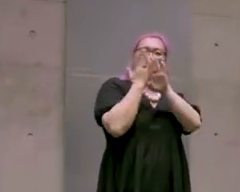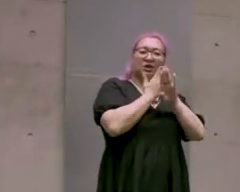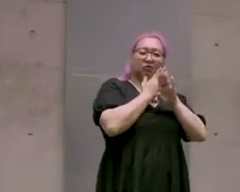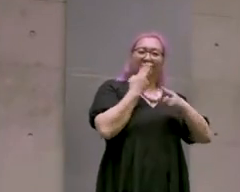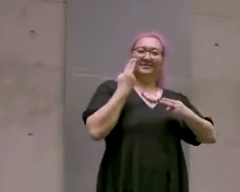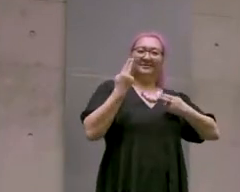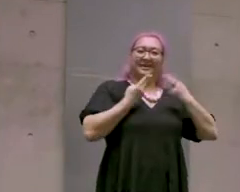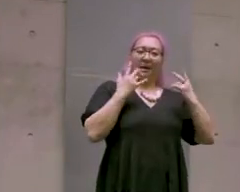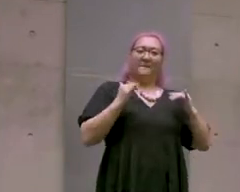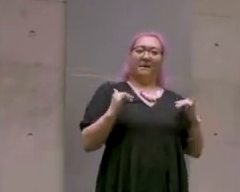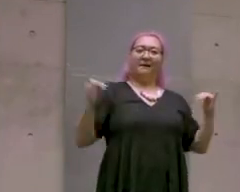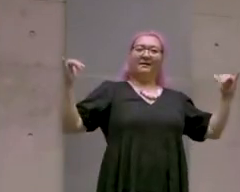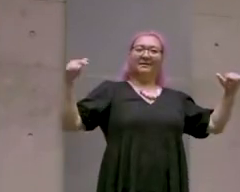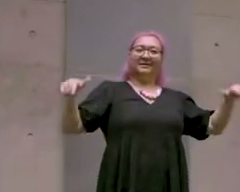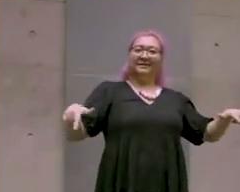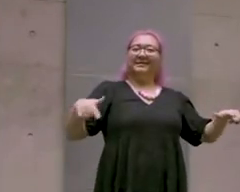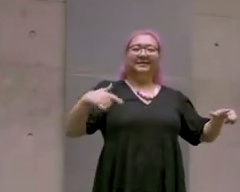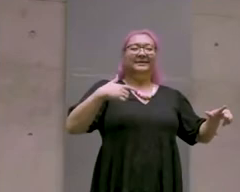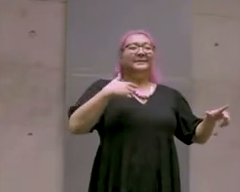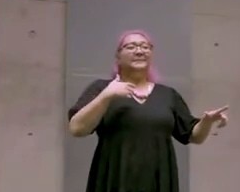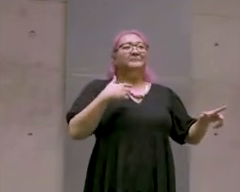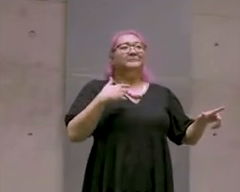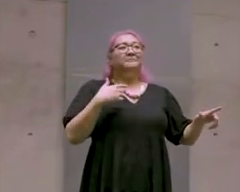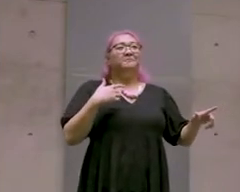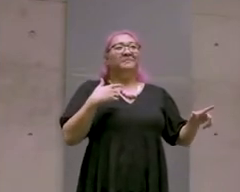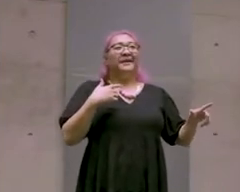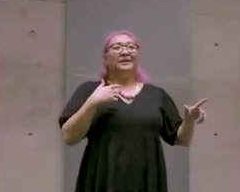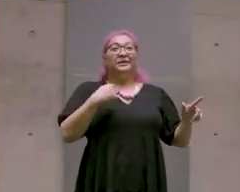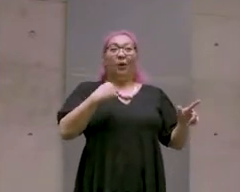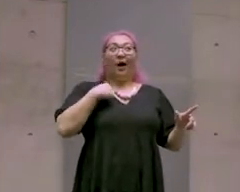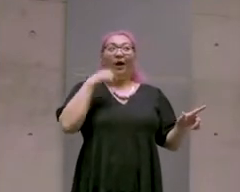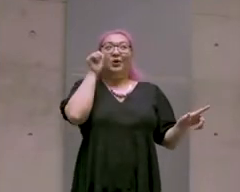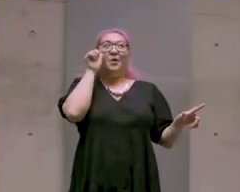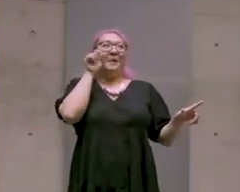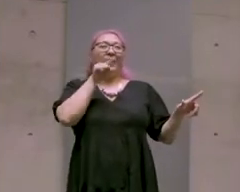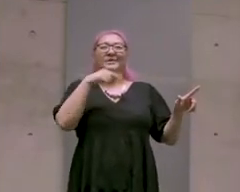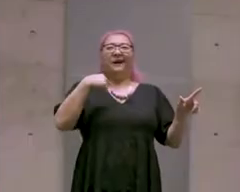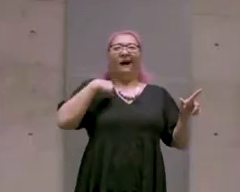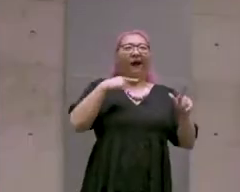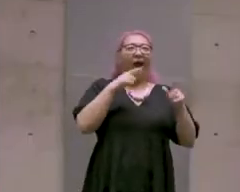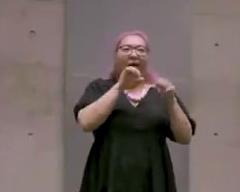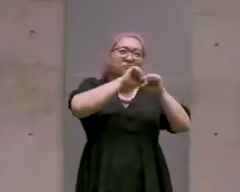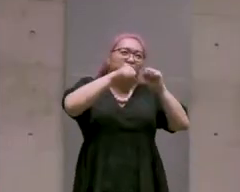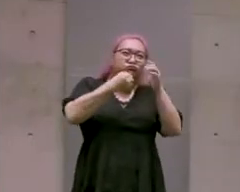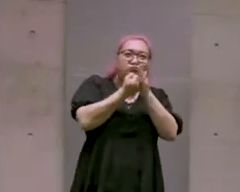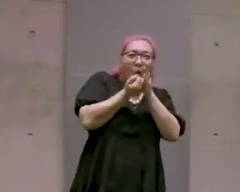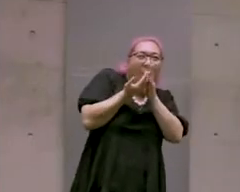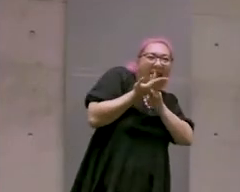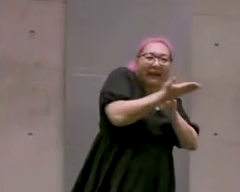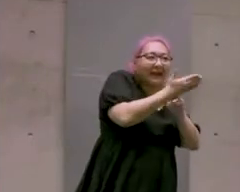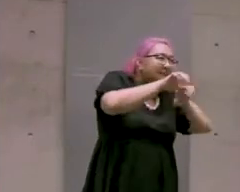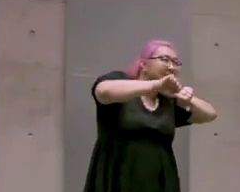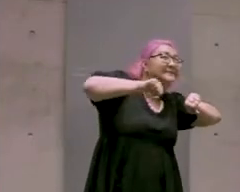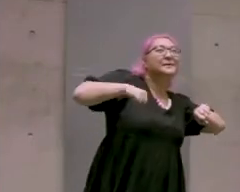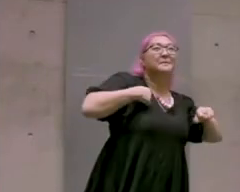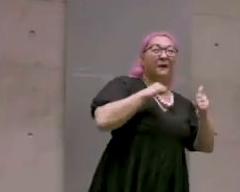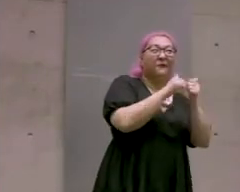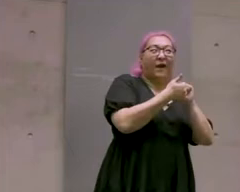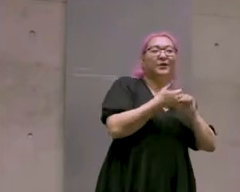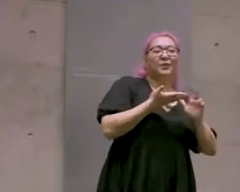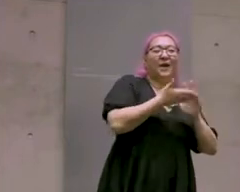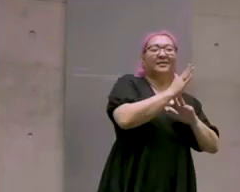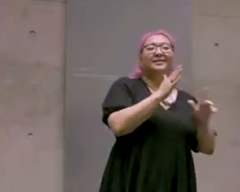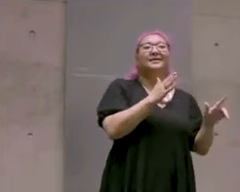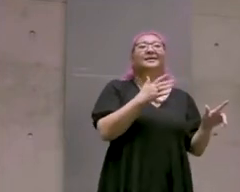anymore. But I wasn't on the list then, so I broke into that party because a friend was going, and I basically just kind of went up to someone